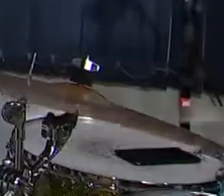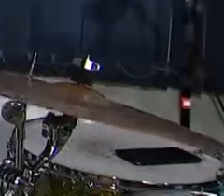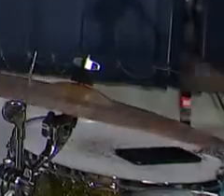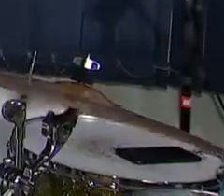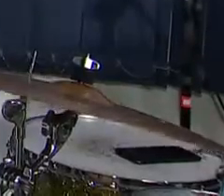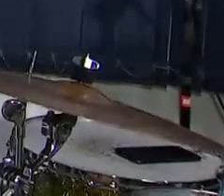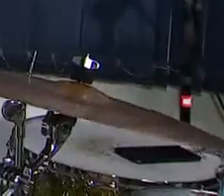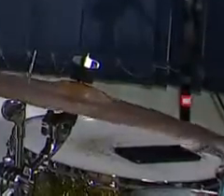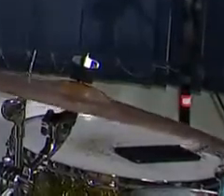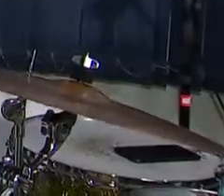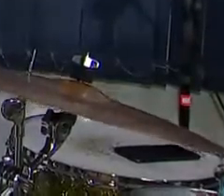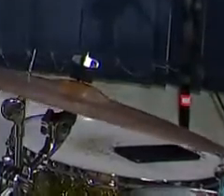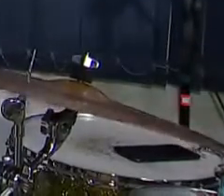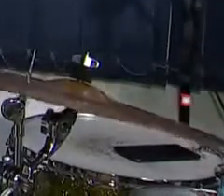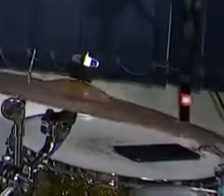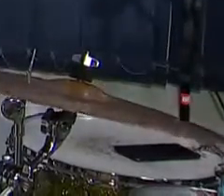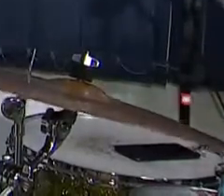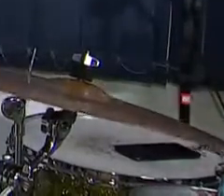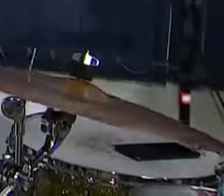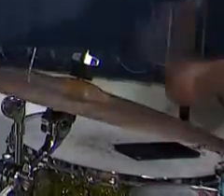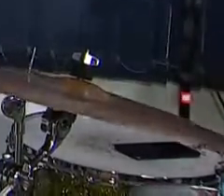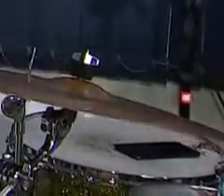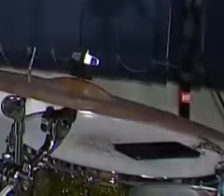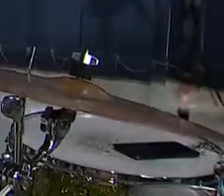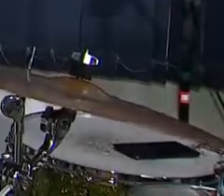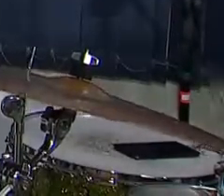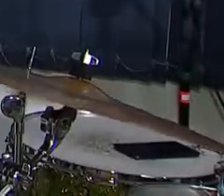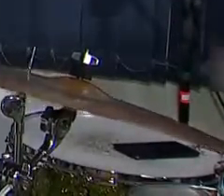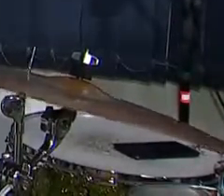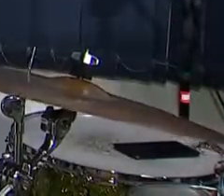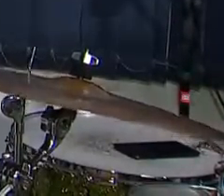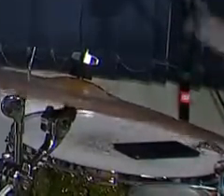Purple rain, purple rain.